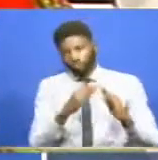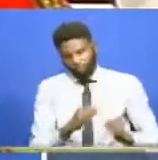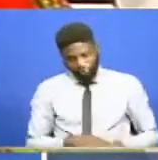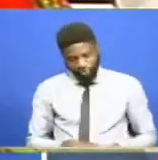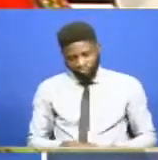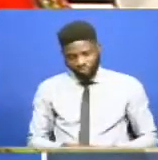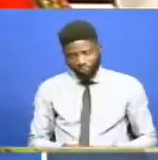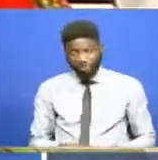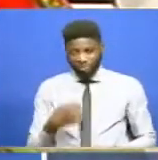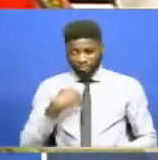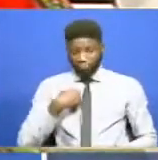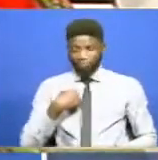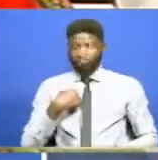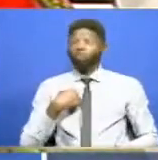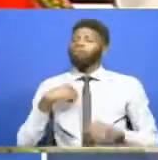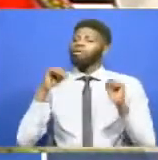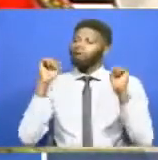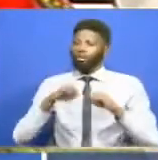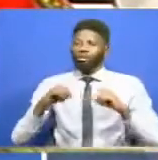I can say that